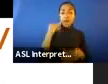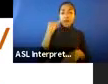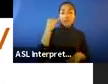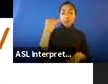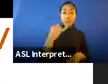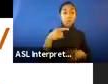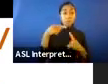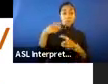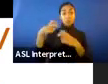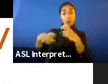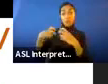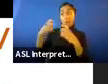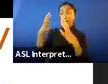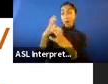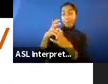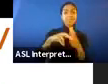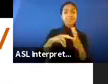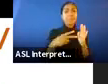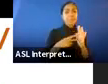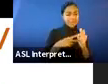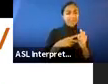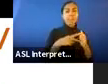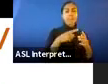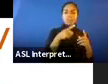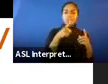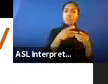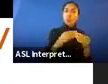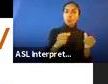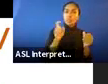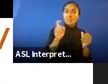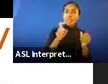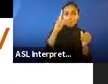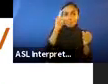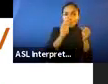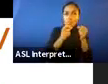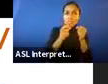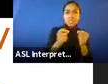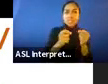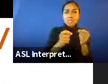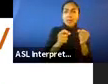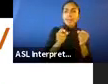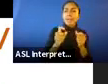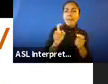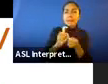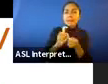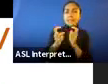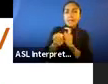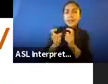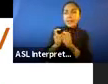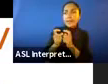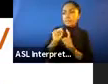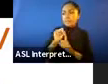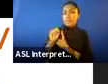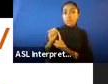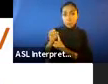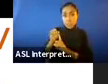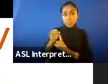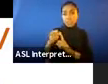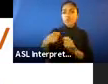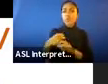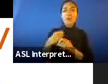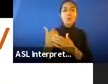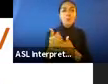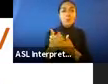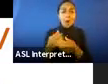strategic interventions that change conditions and create new opportunities. And we are in a moment in which we can